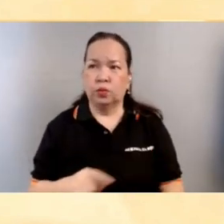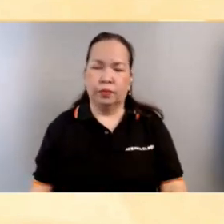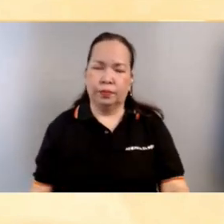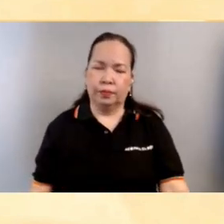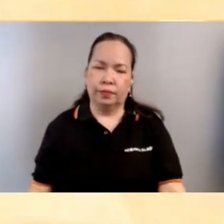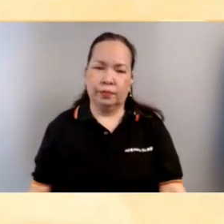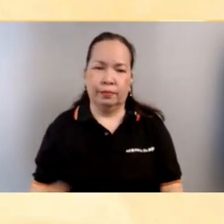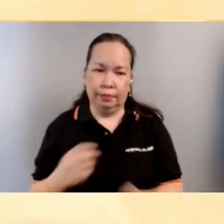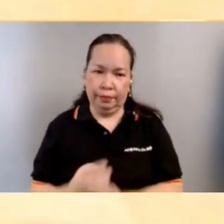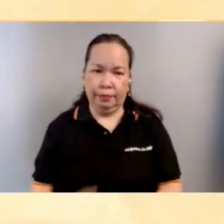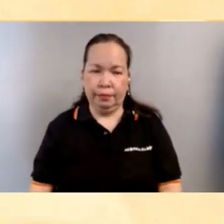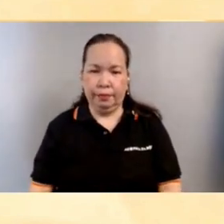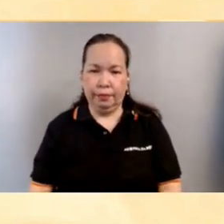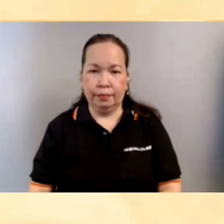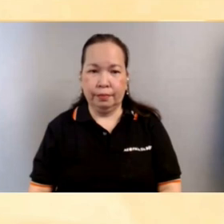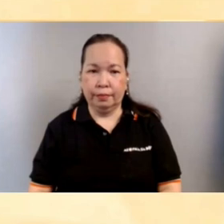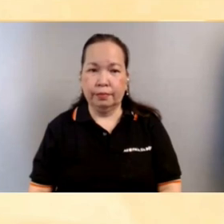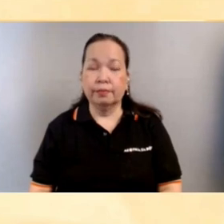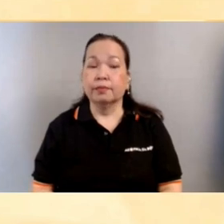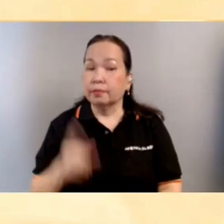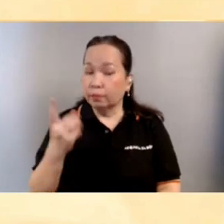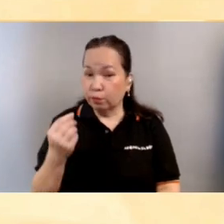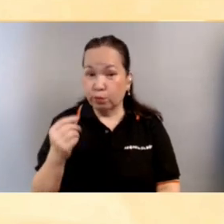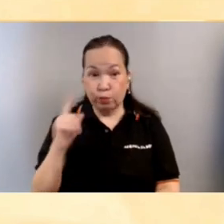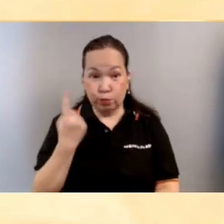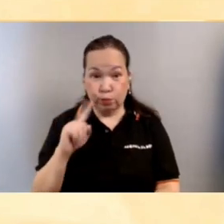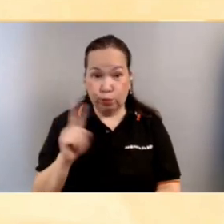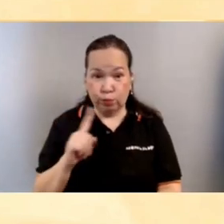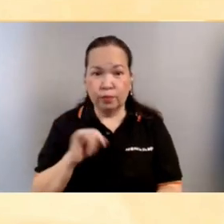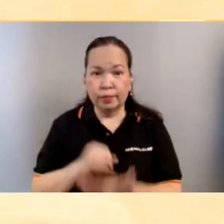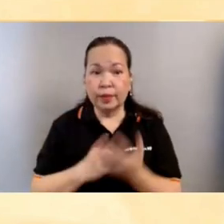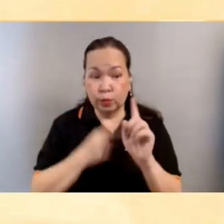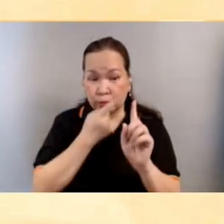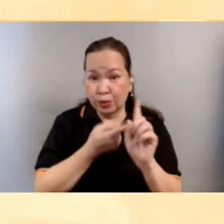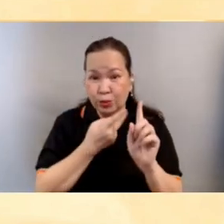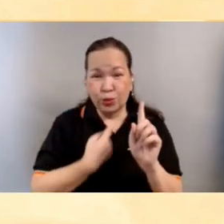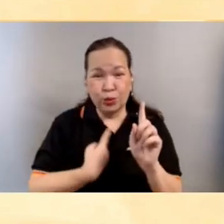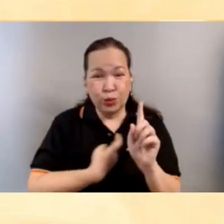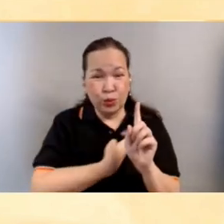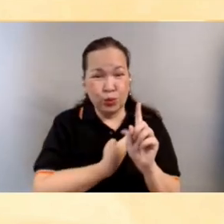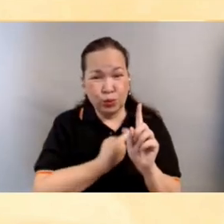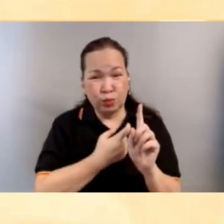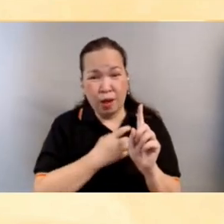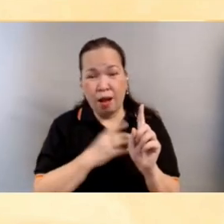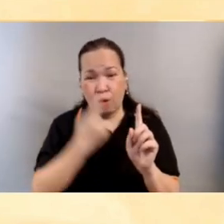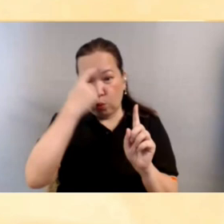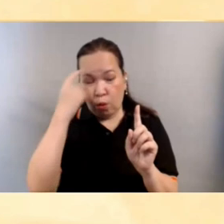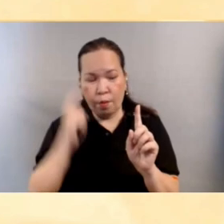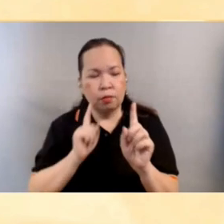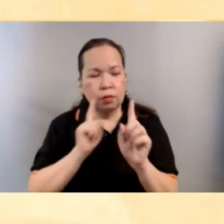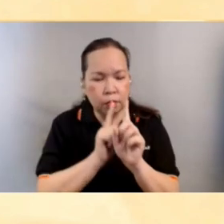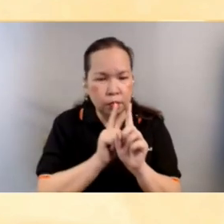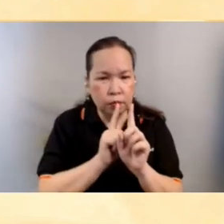difficult. Okay, the first thing to do is just be there with the person. Listen to her story